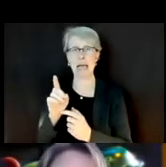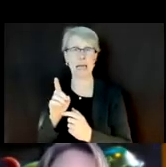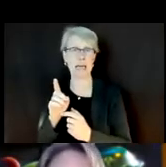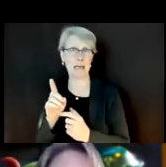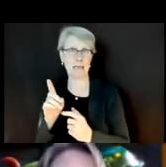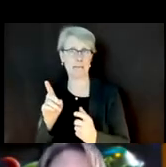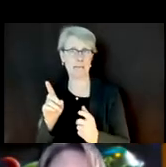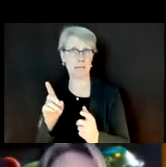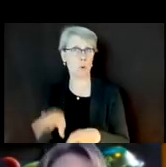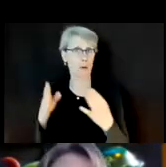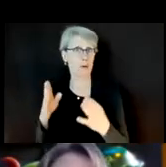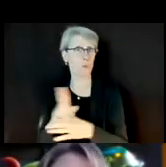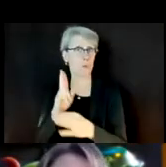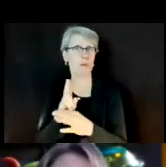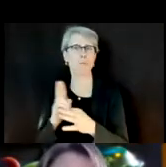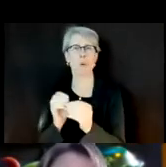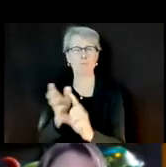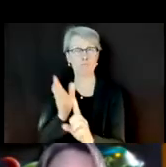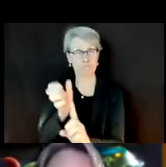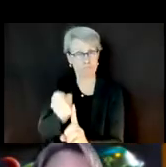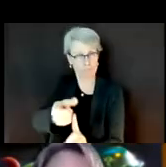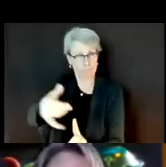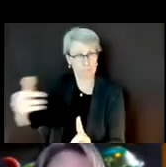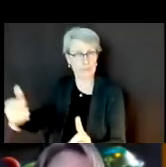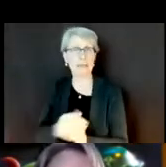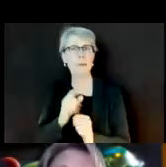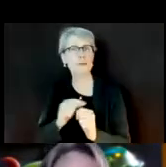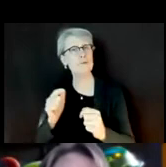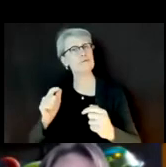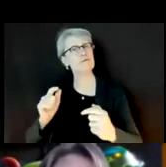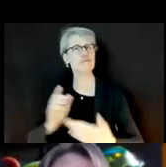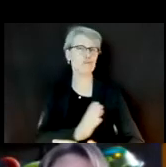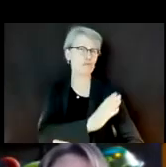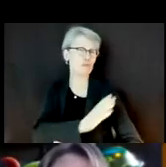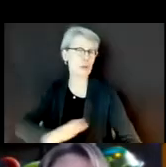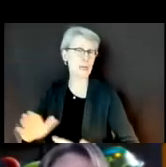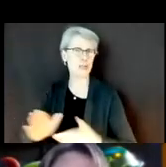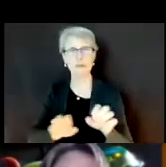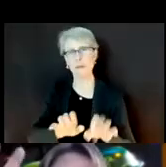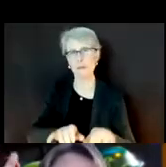but even comparatively, even the ranges will give you some sense of the different levels of